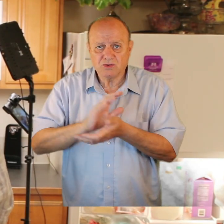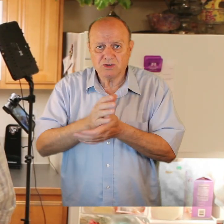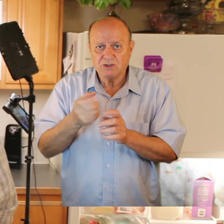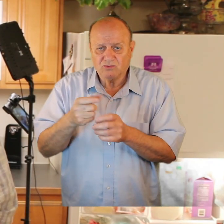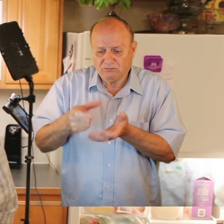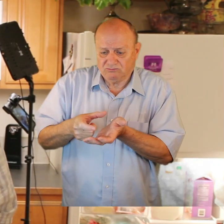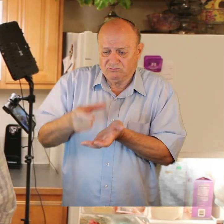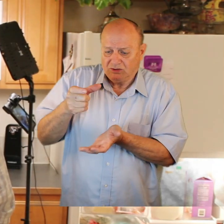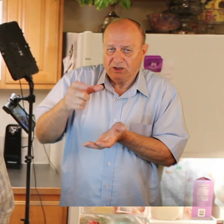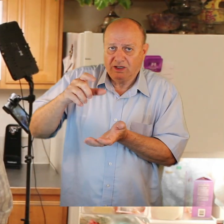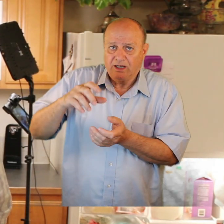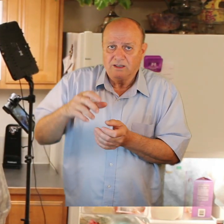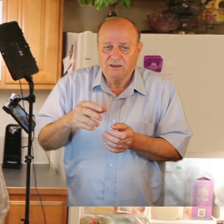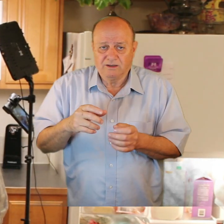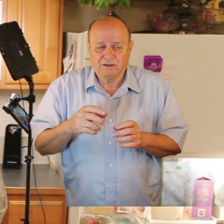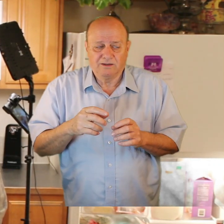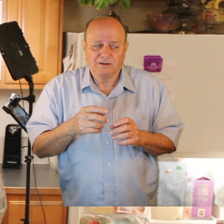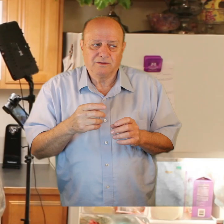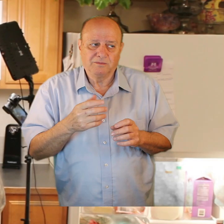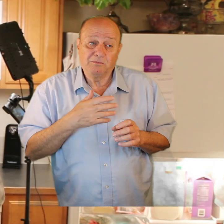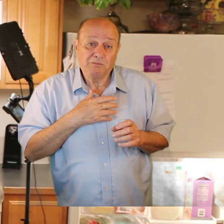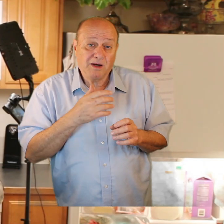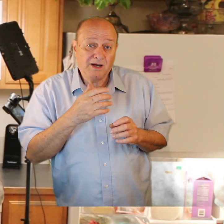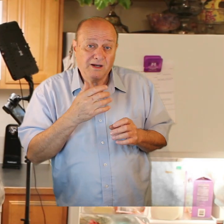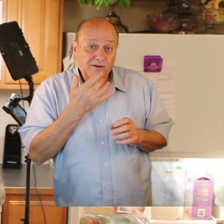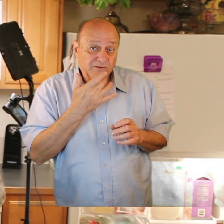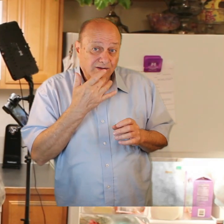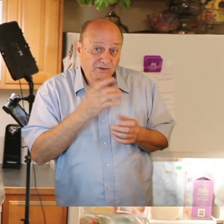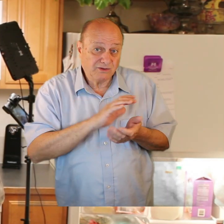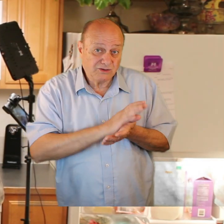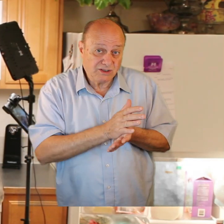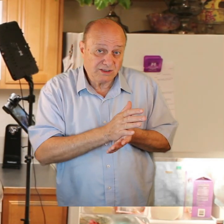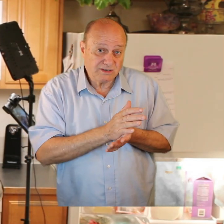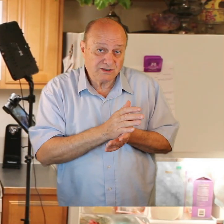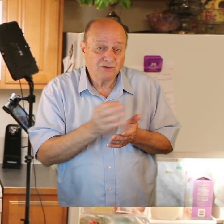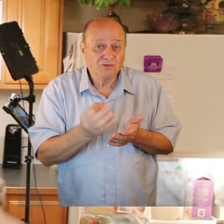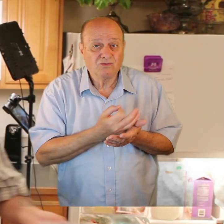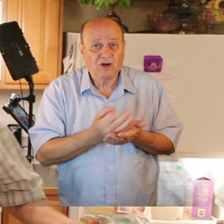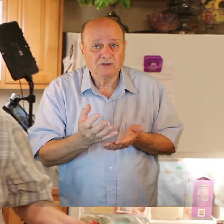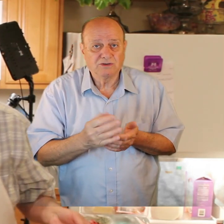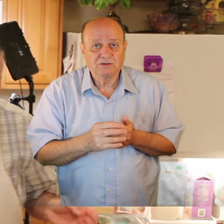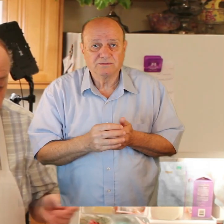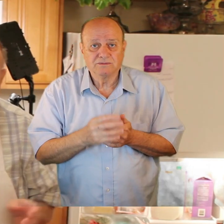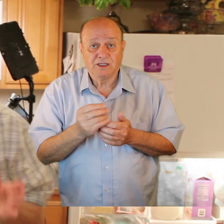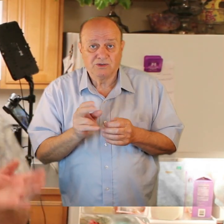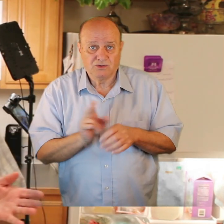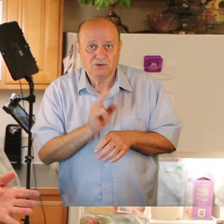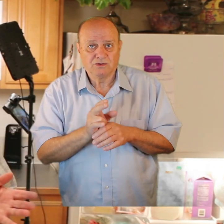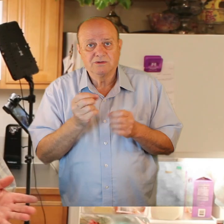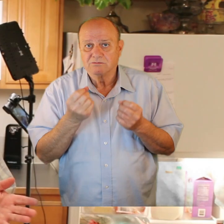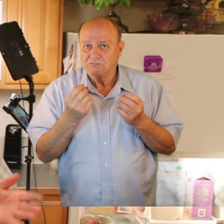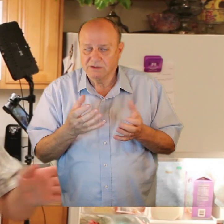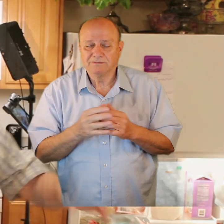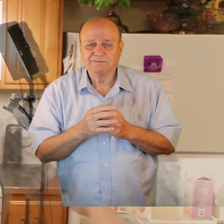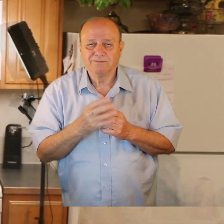fine. I'm kind of a picky when it comes to my cheese. And use plenty. And I'm getting ready